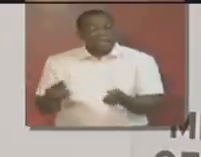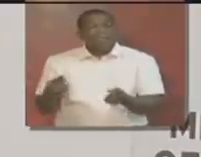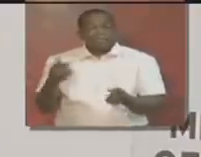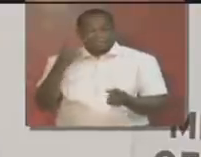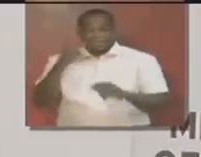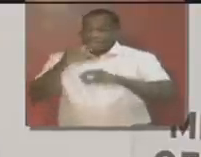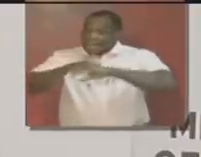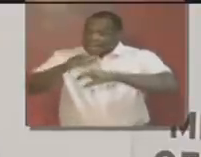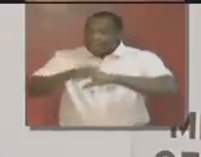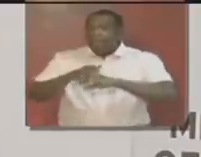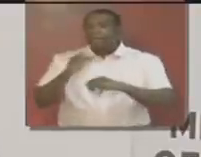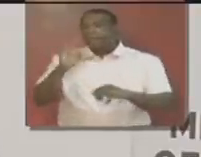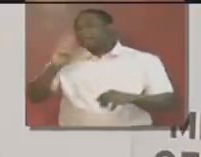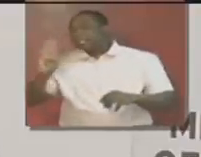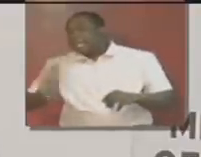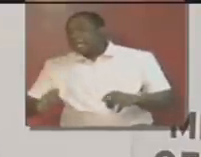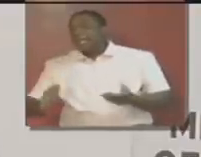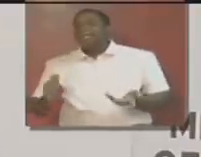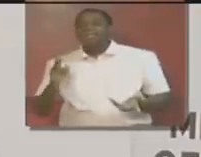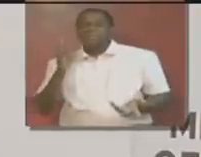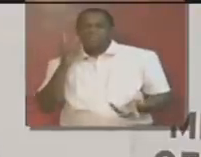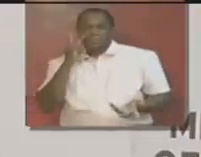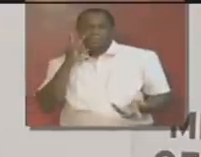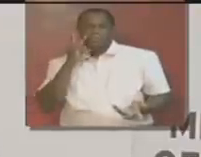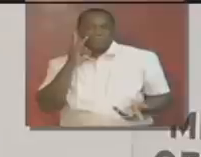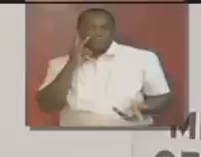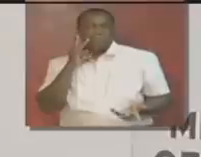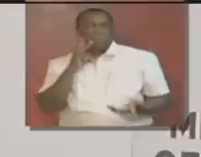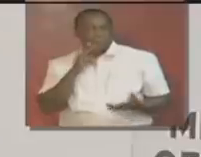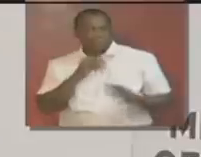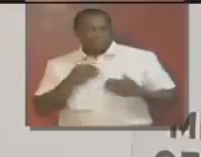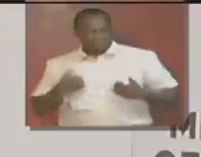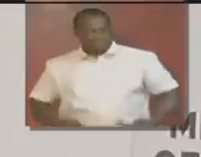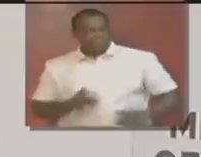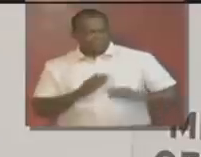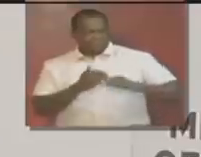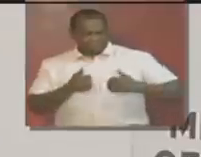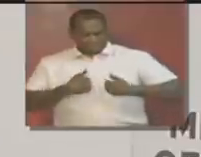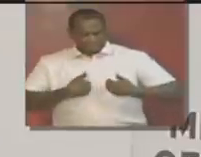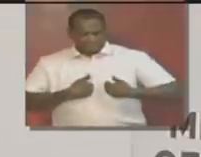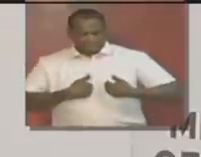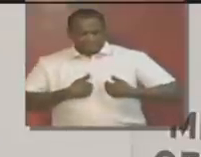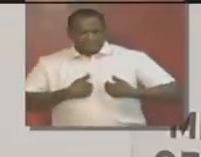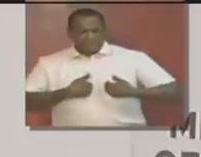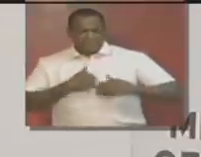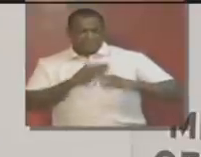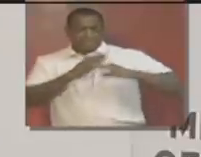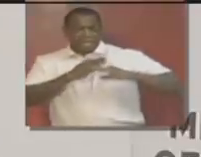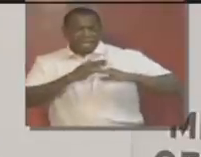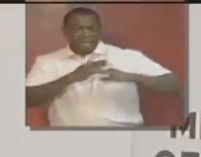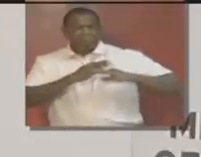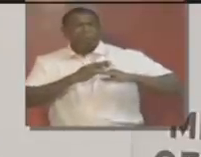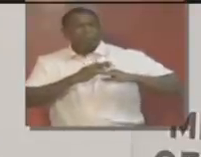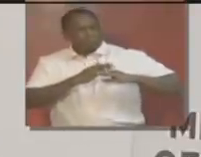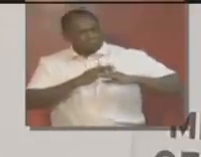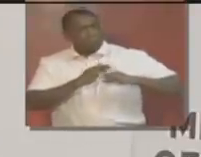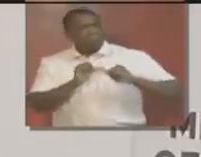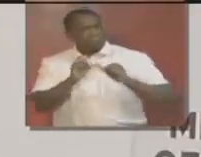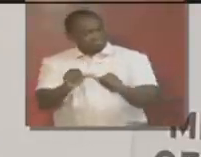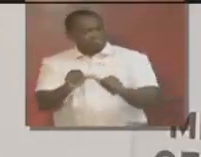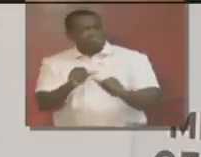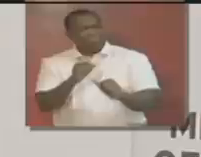Brazil strains, you've found that the immune response has lasted even over 6 months to 9 months with